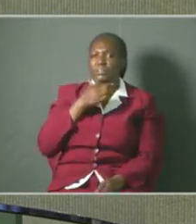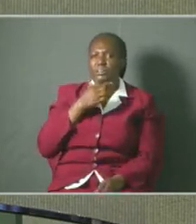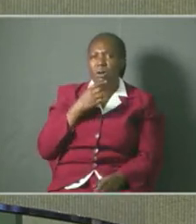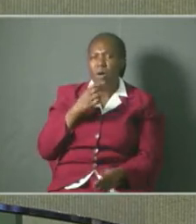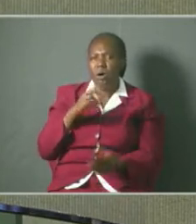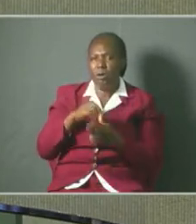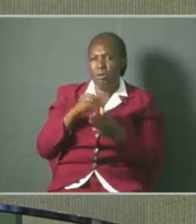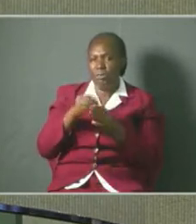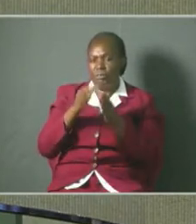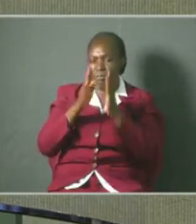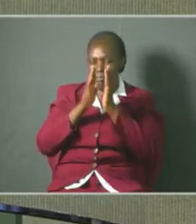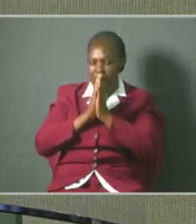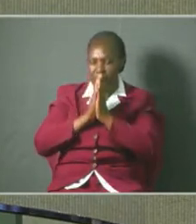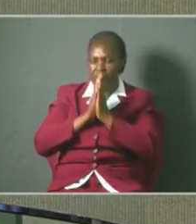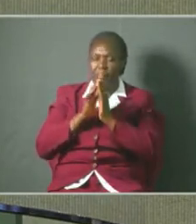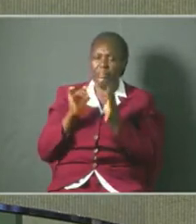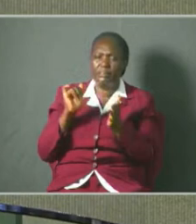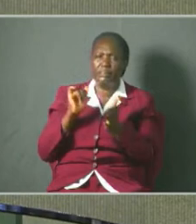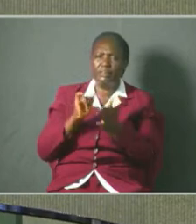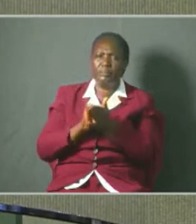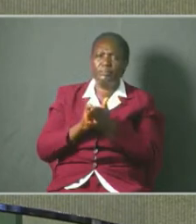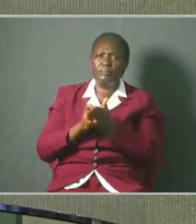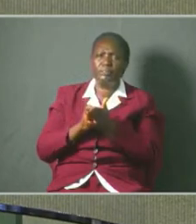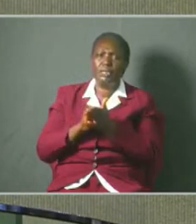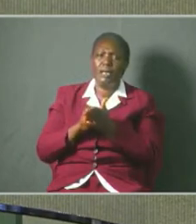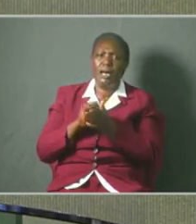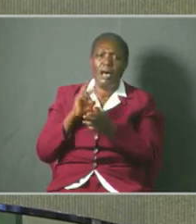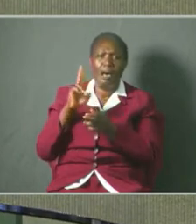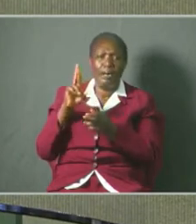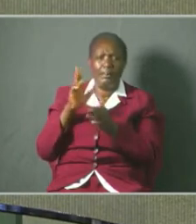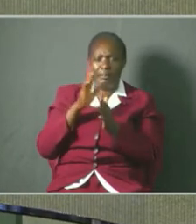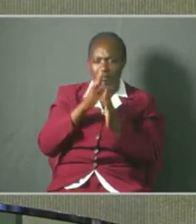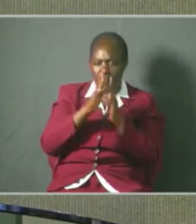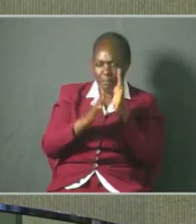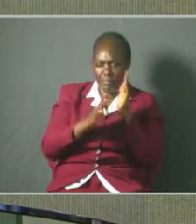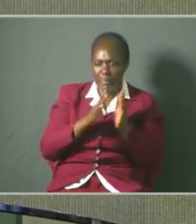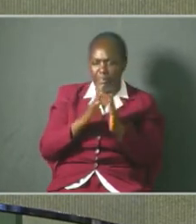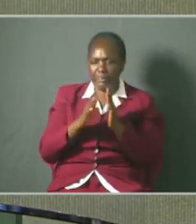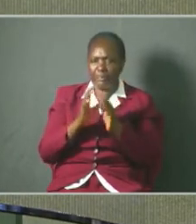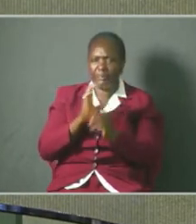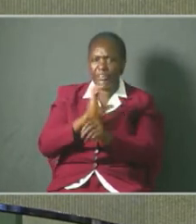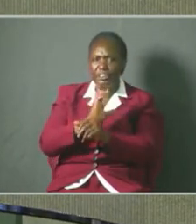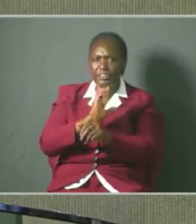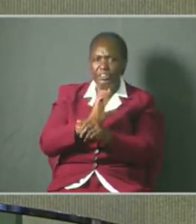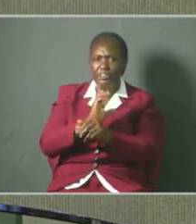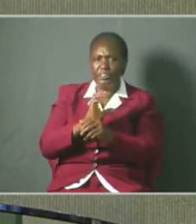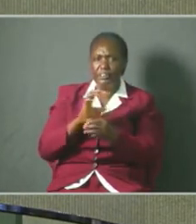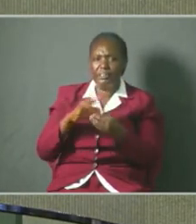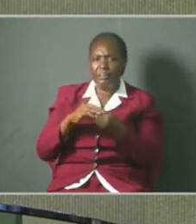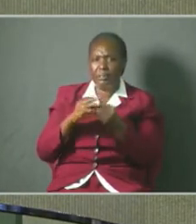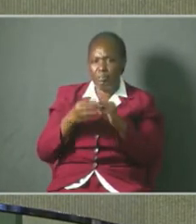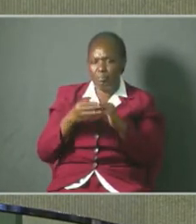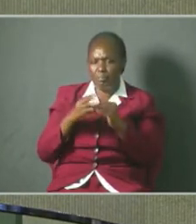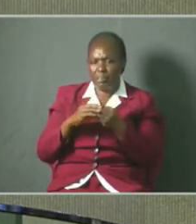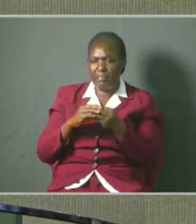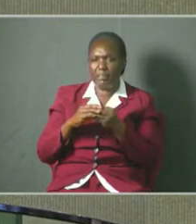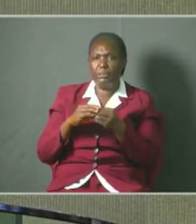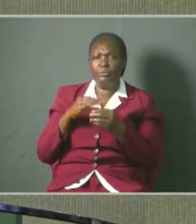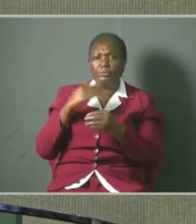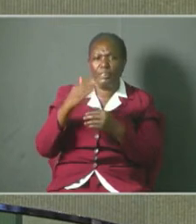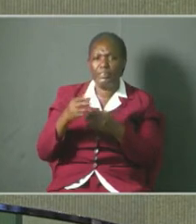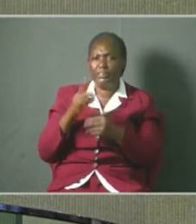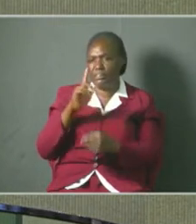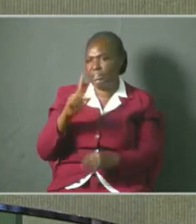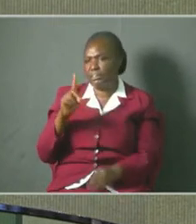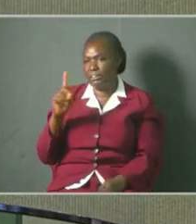of the links that we will be putting in place to ensure that we reach out to each and every household members,